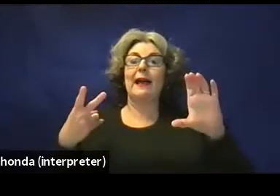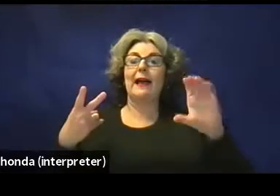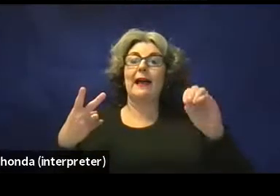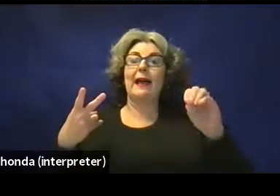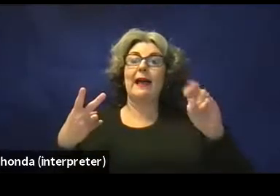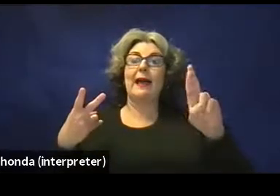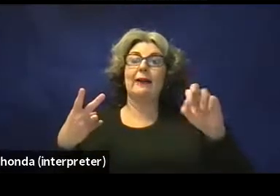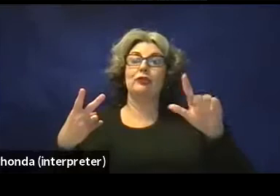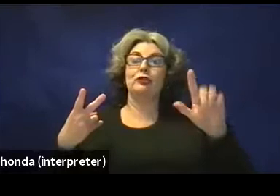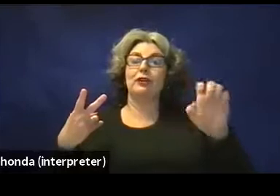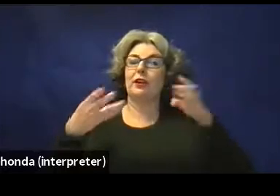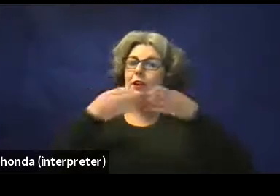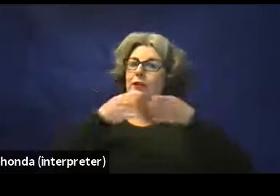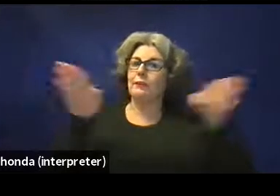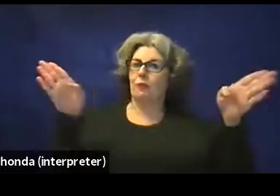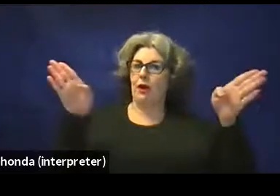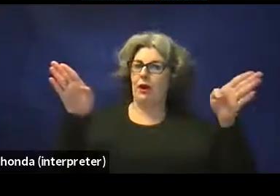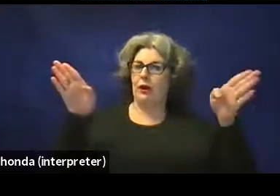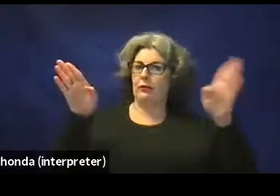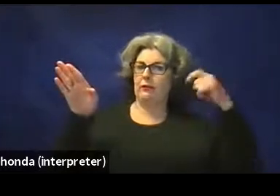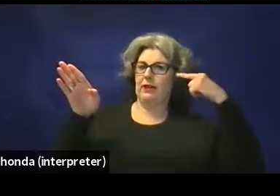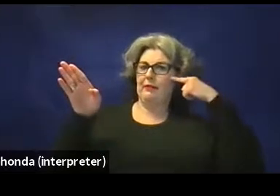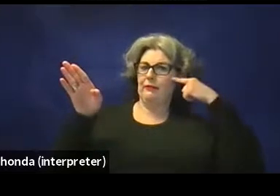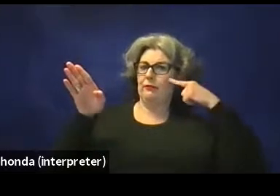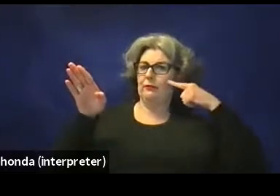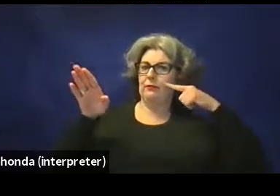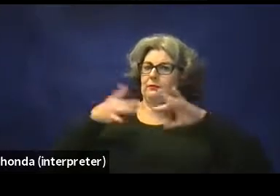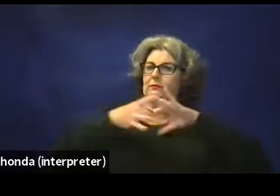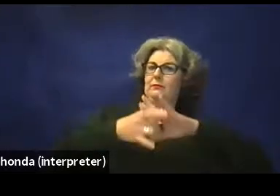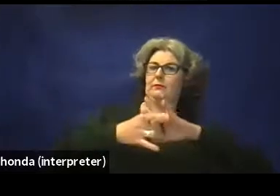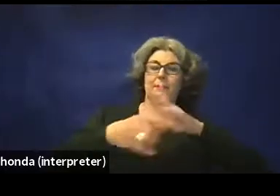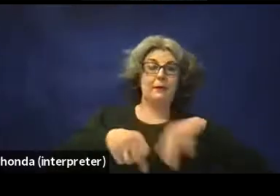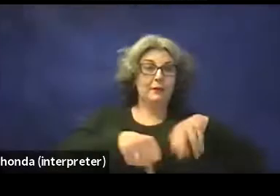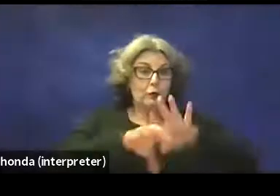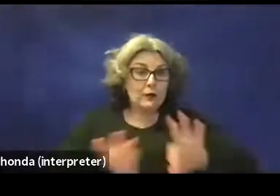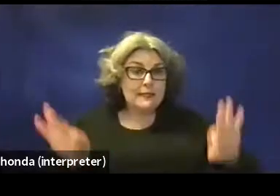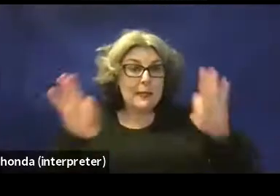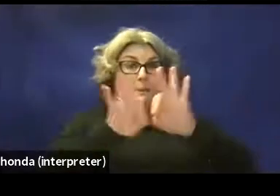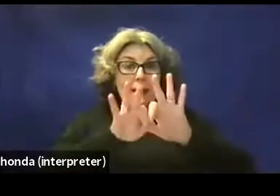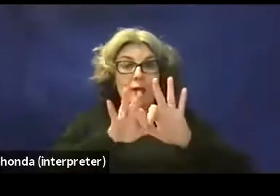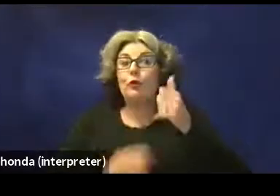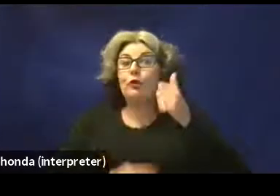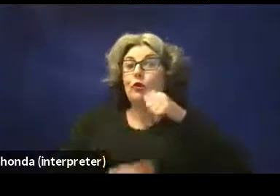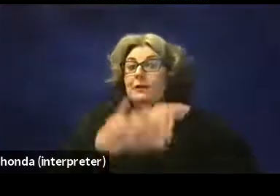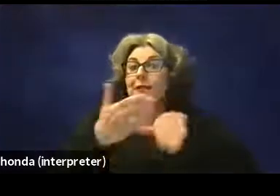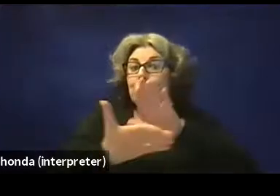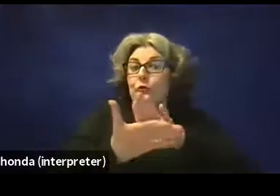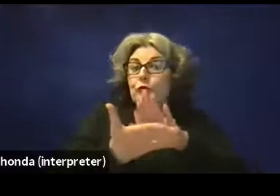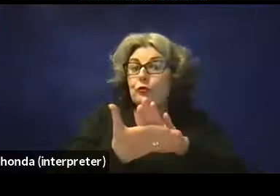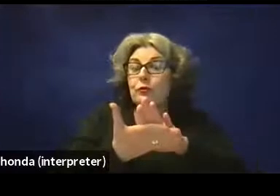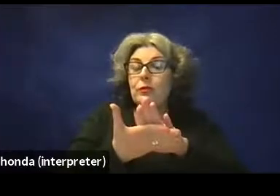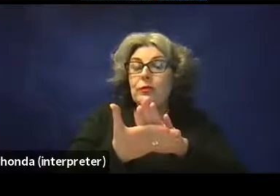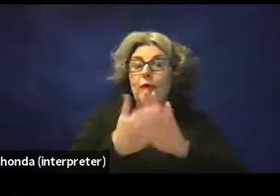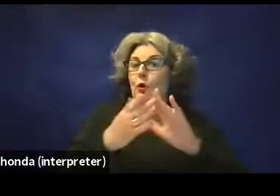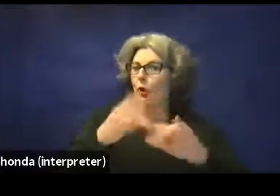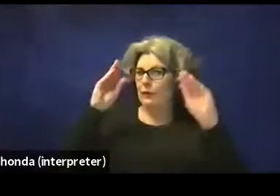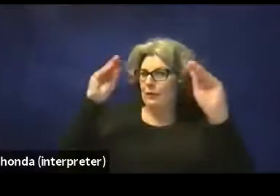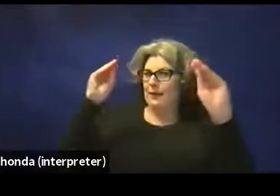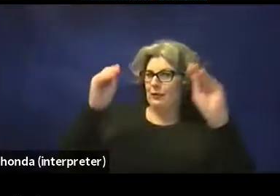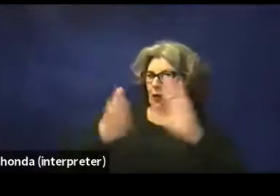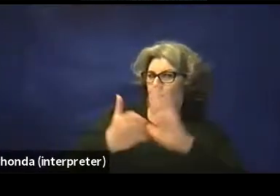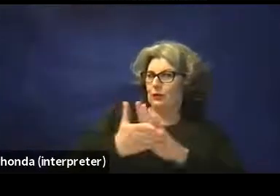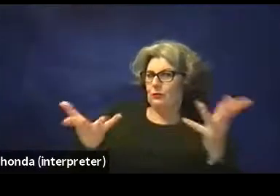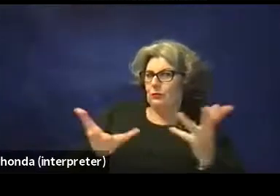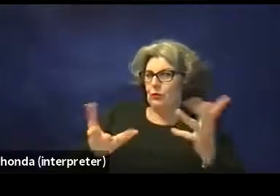broader governance issues as well. But I know Croshelle was also saying, of course, it also matters once we get girls into schools, what they're being taught there